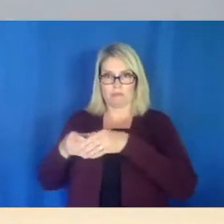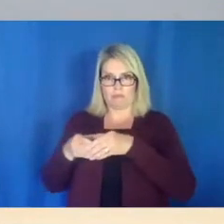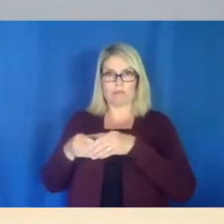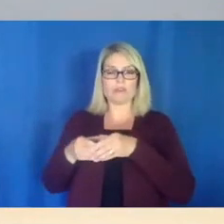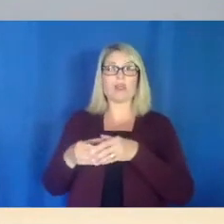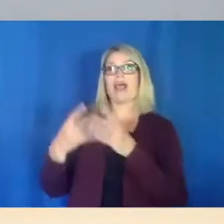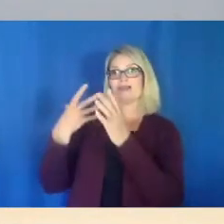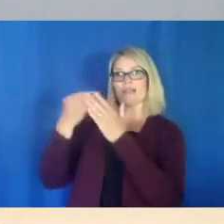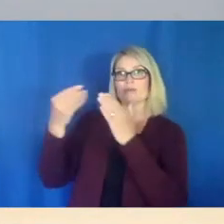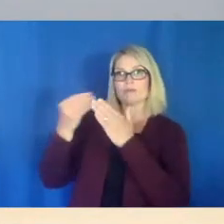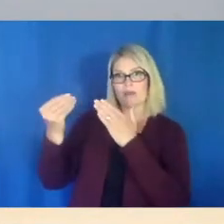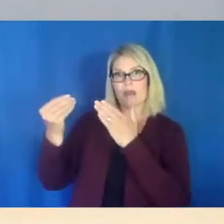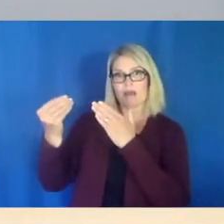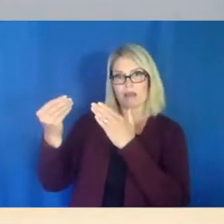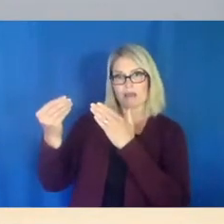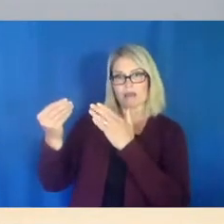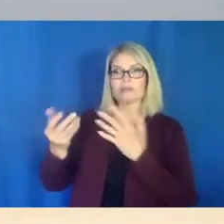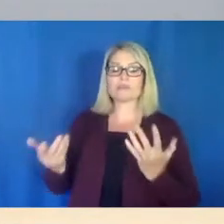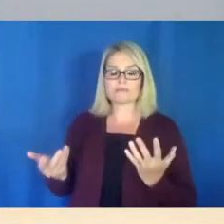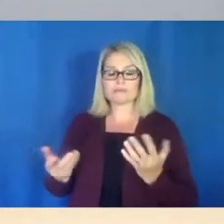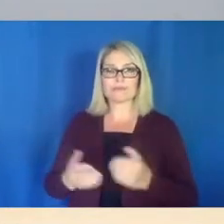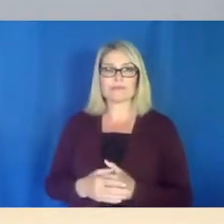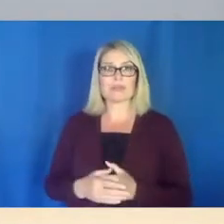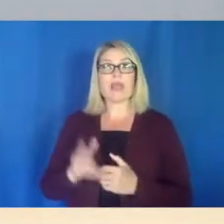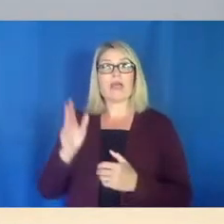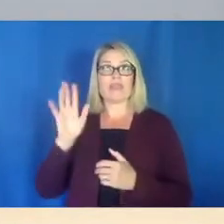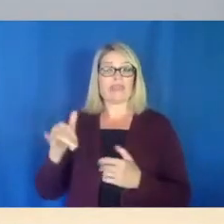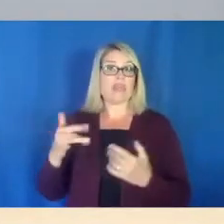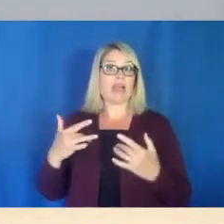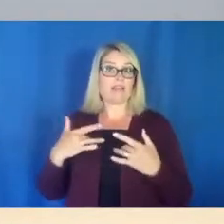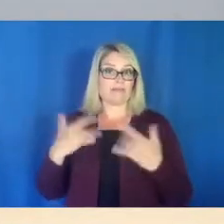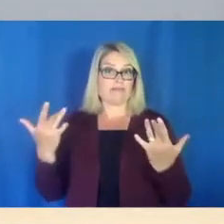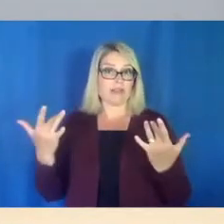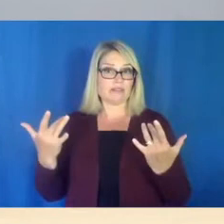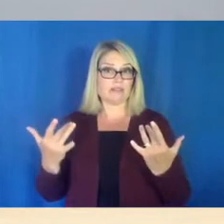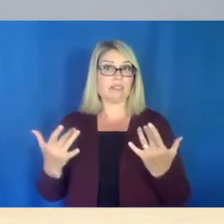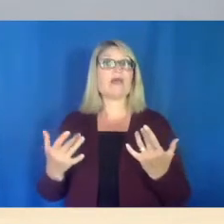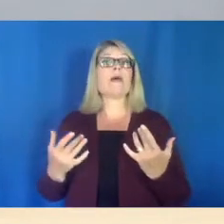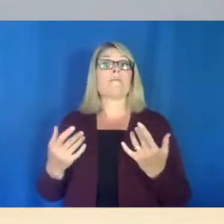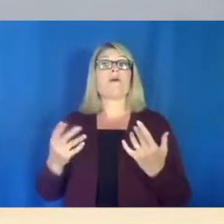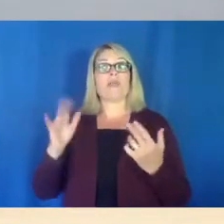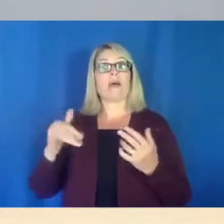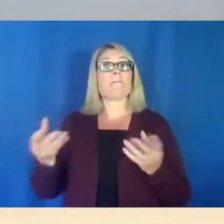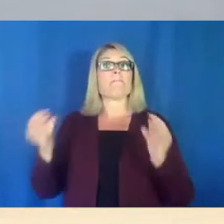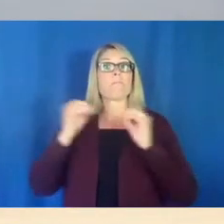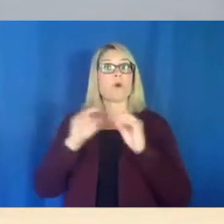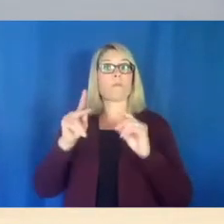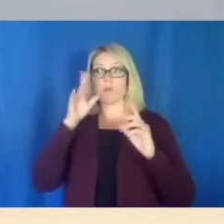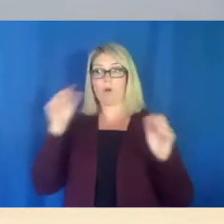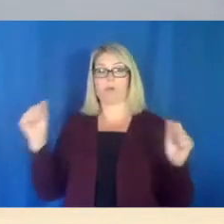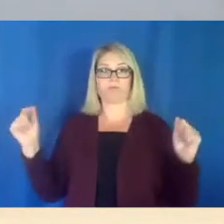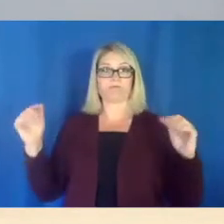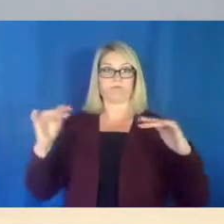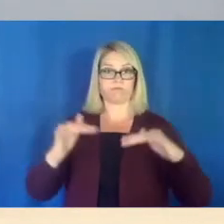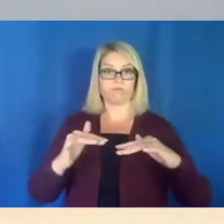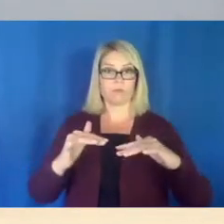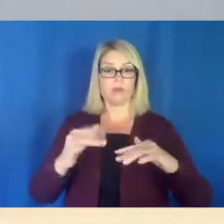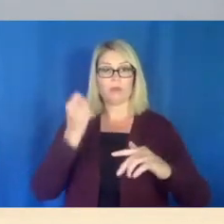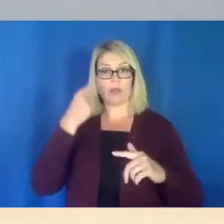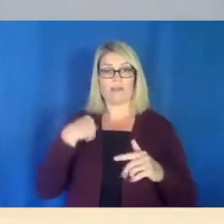and so I think those are events that have more people in them, in cohorts that